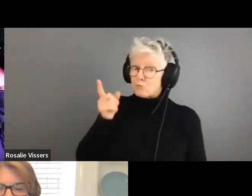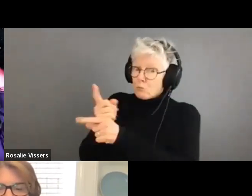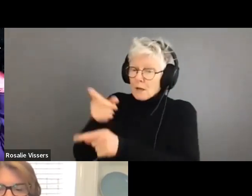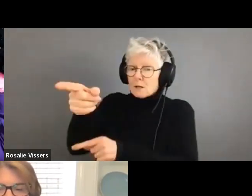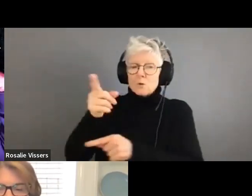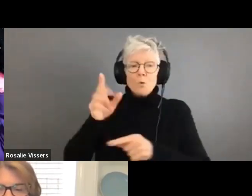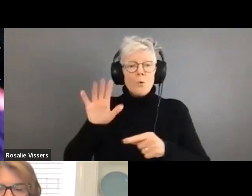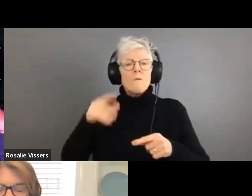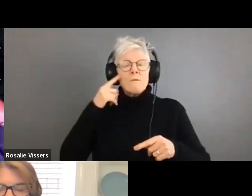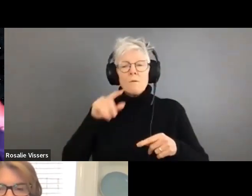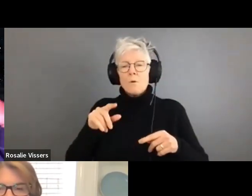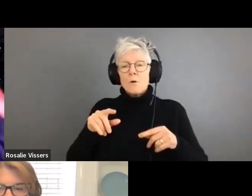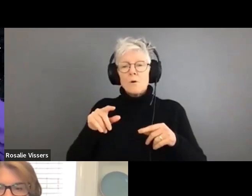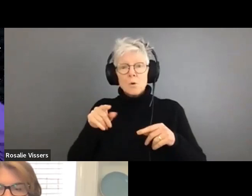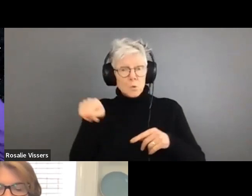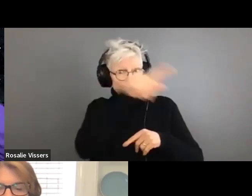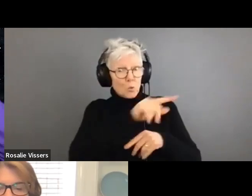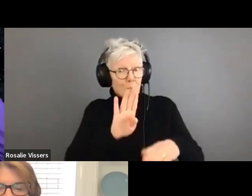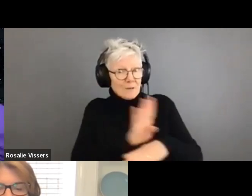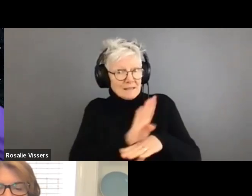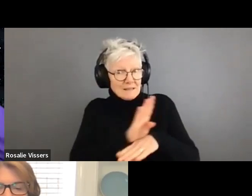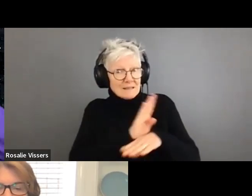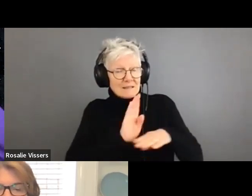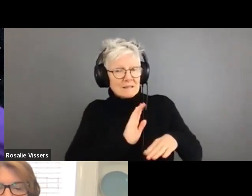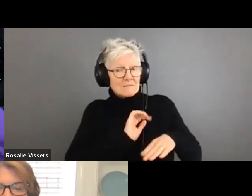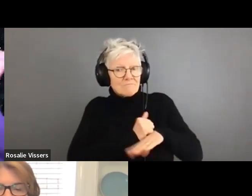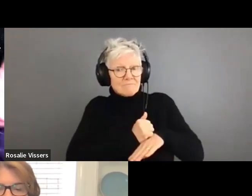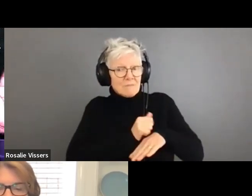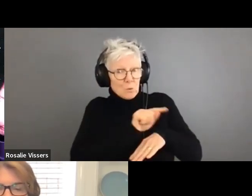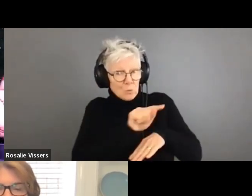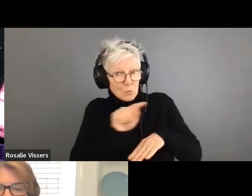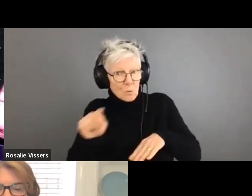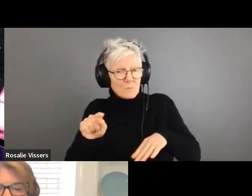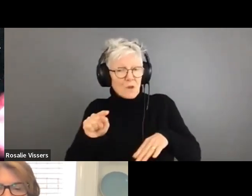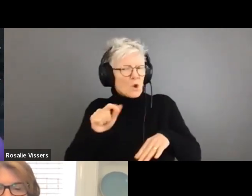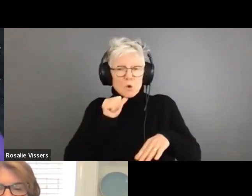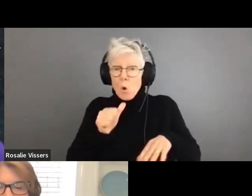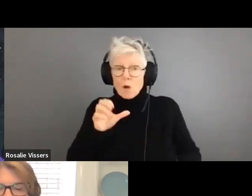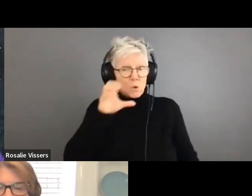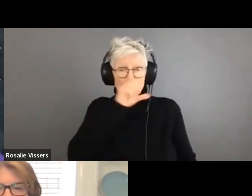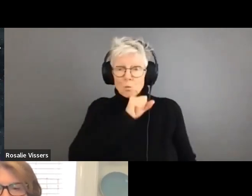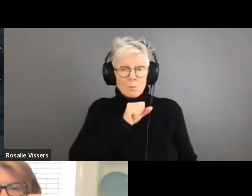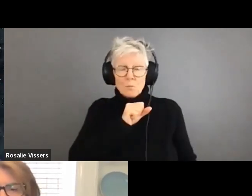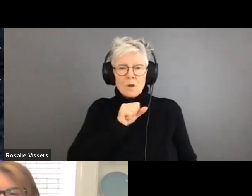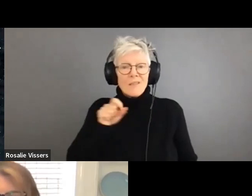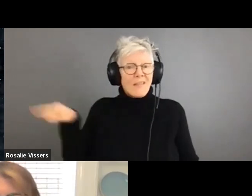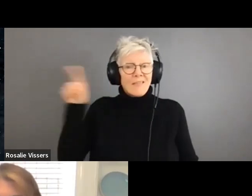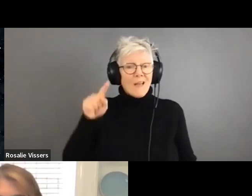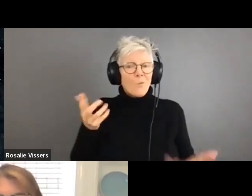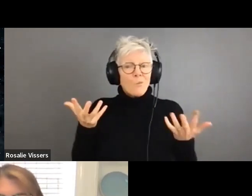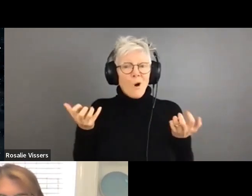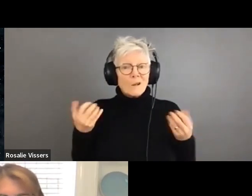there, for entrepreneurs, don't go with an assumption, which is one of the worst words in the world, that companies are just looking for you to